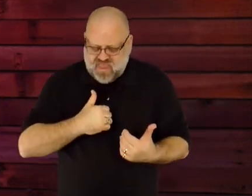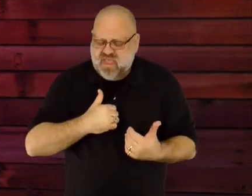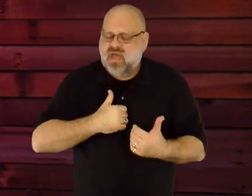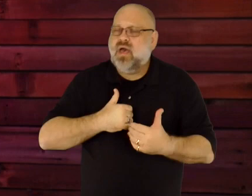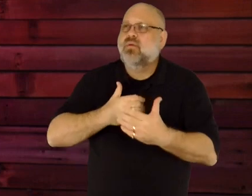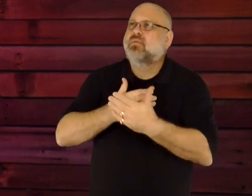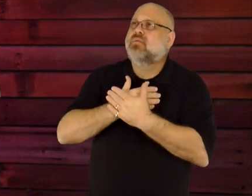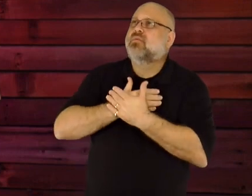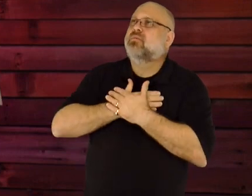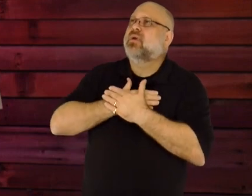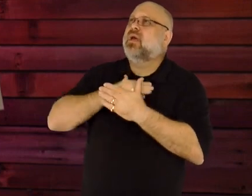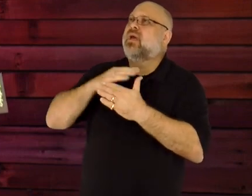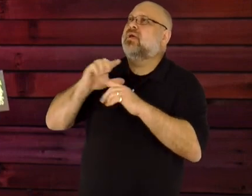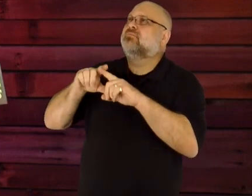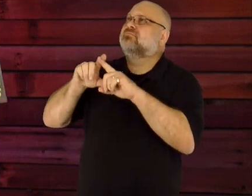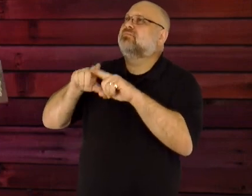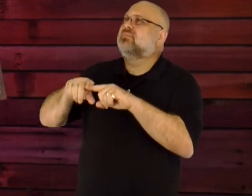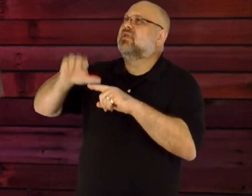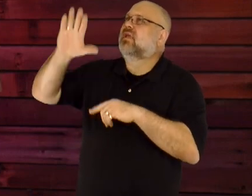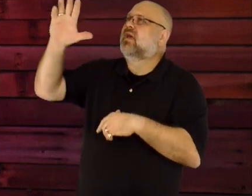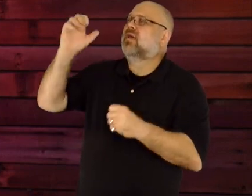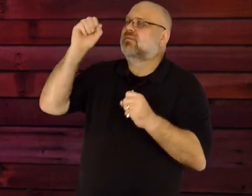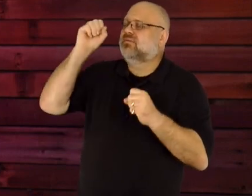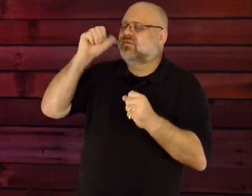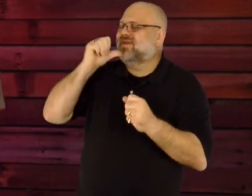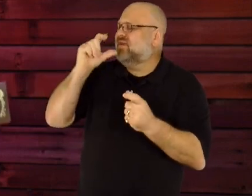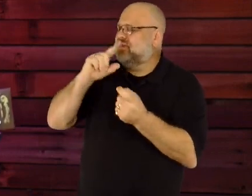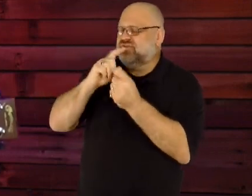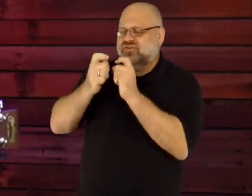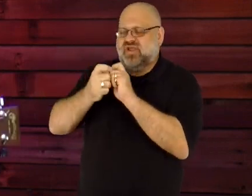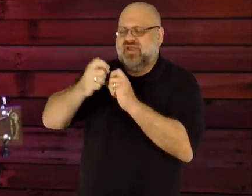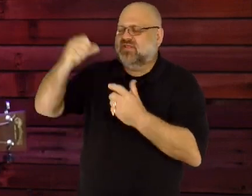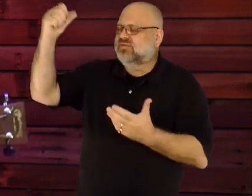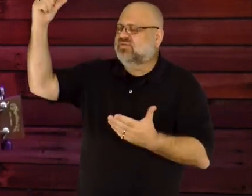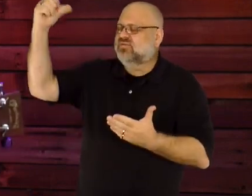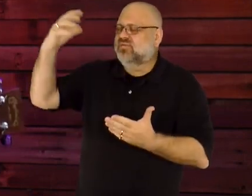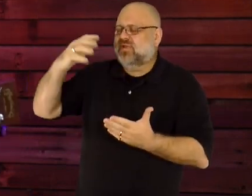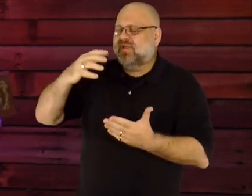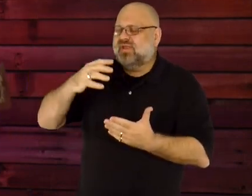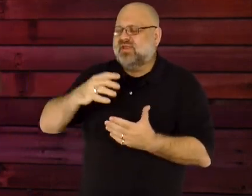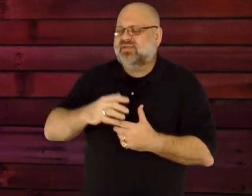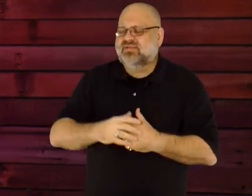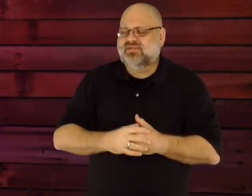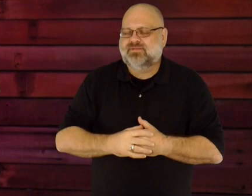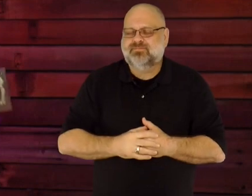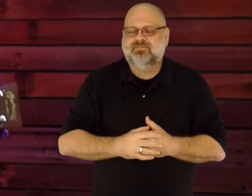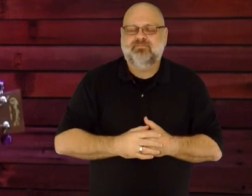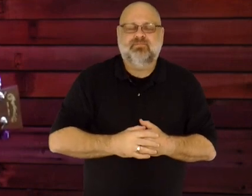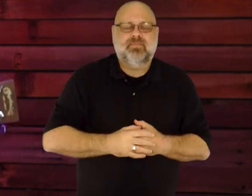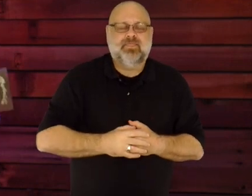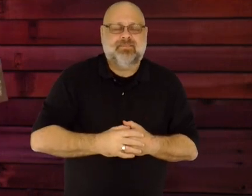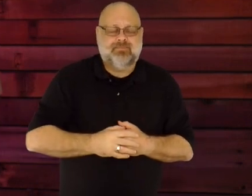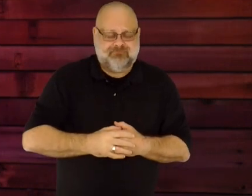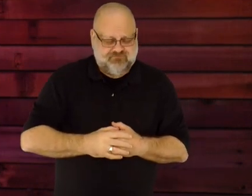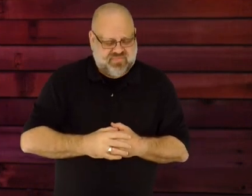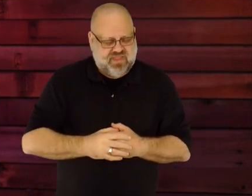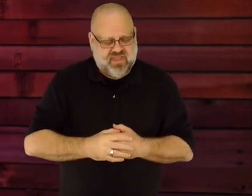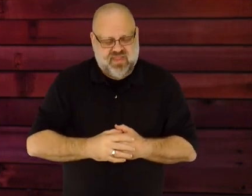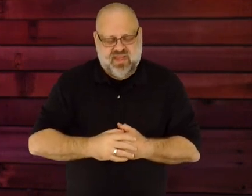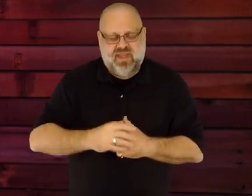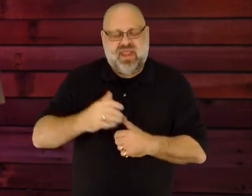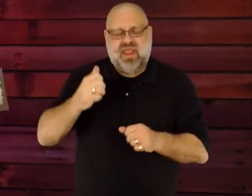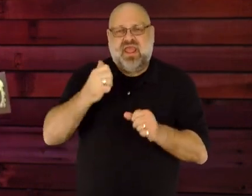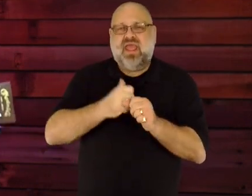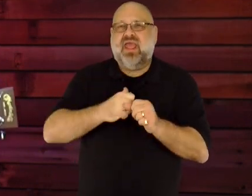I'll rest on his unchanging grace. It never